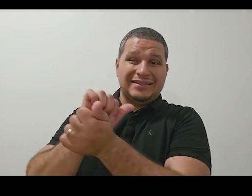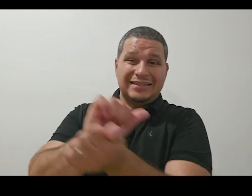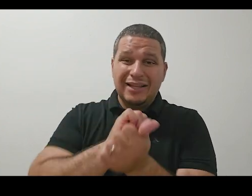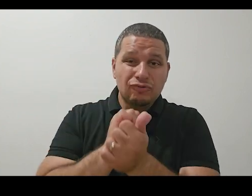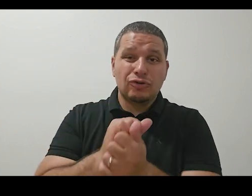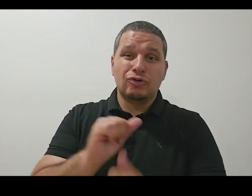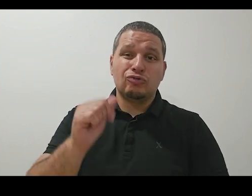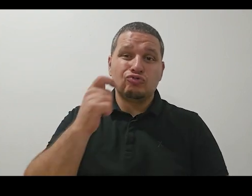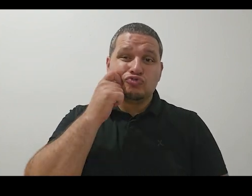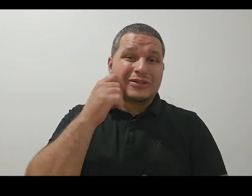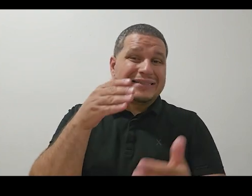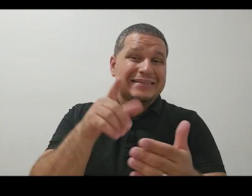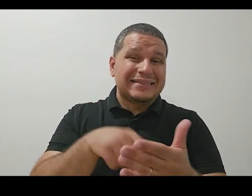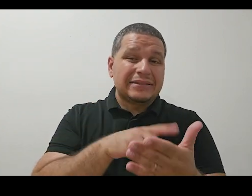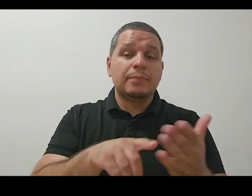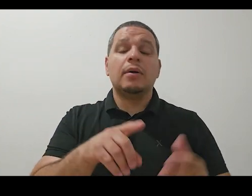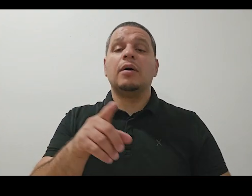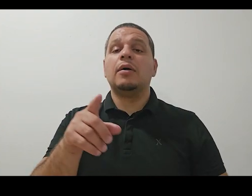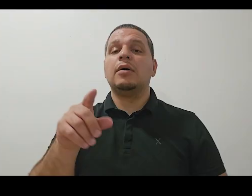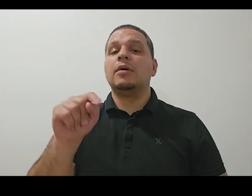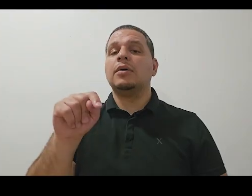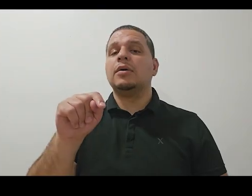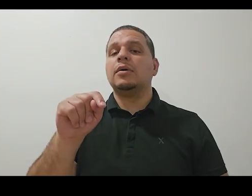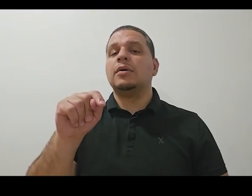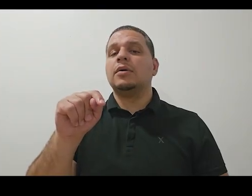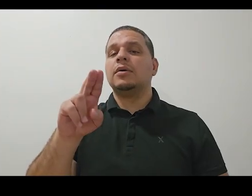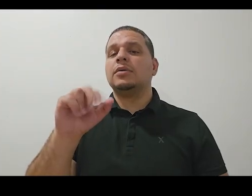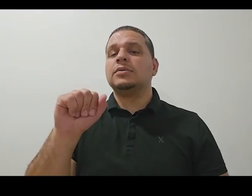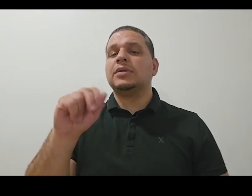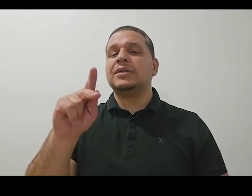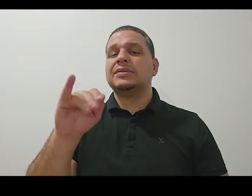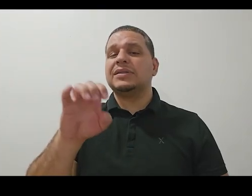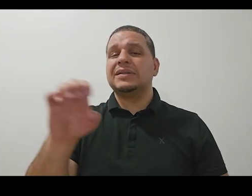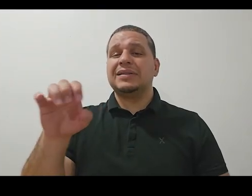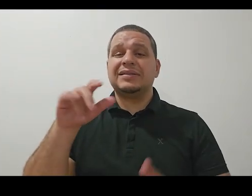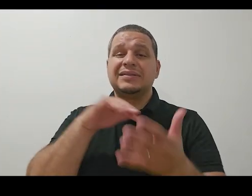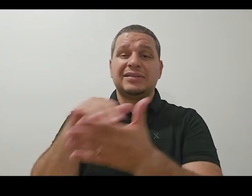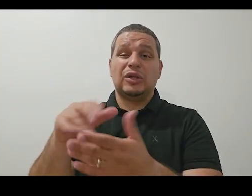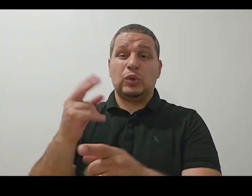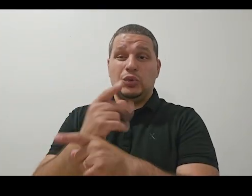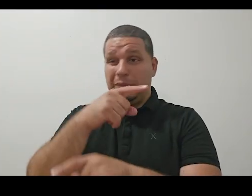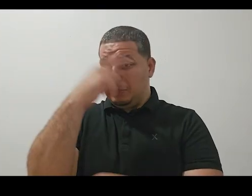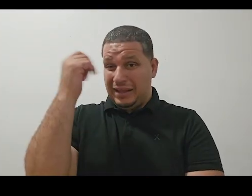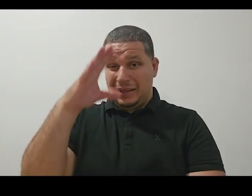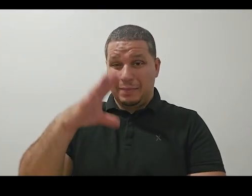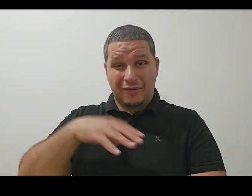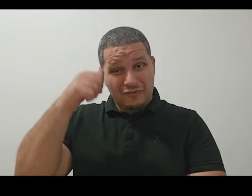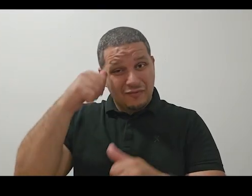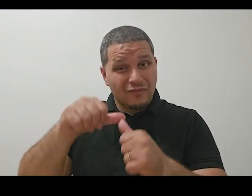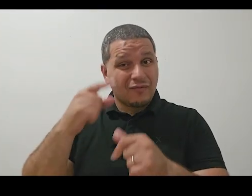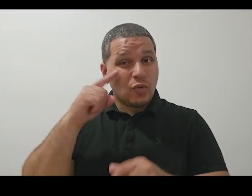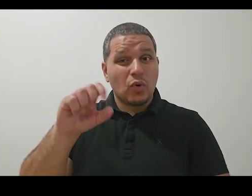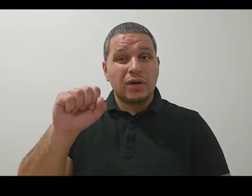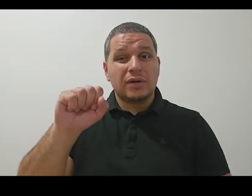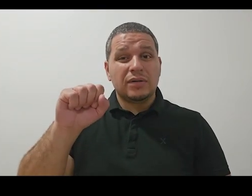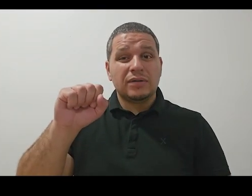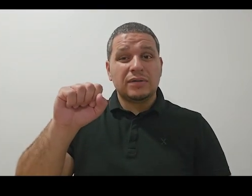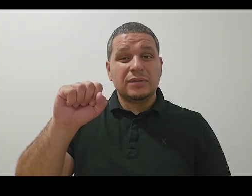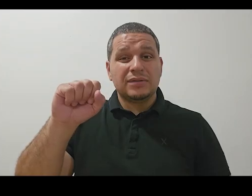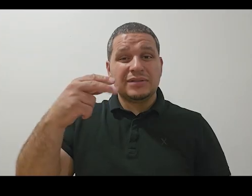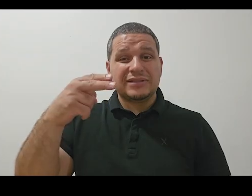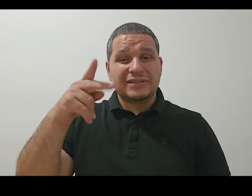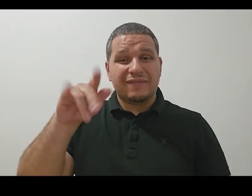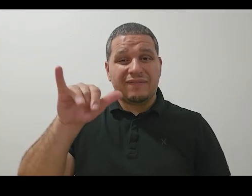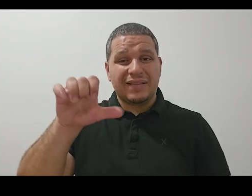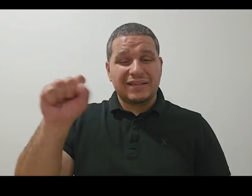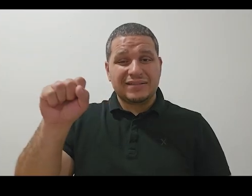racism. We go back to like even the Tuskegee studies when they were using Black men for the syphilis studies, and it's like they're thinking they're getting treatment, but